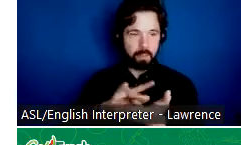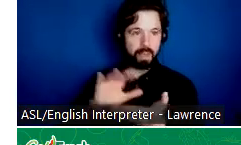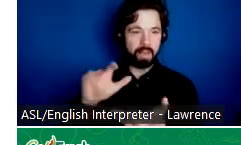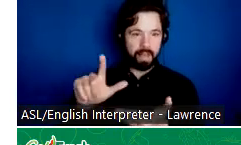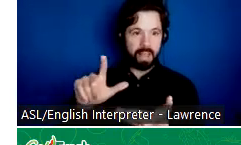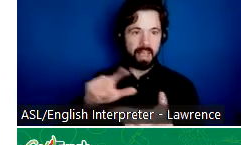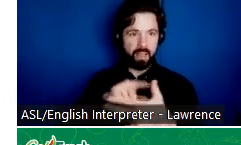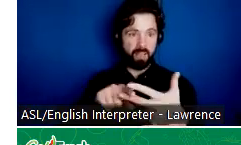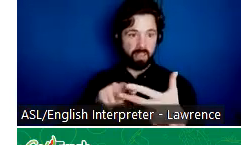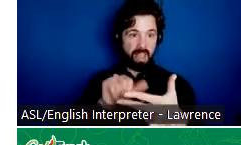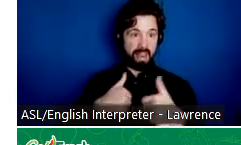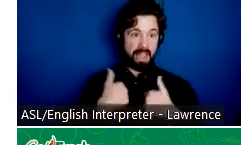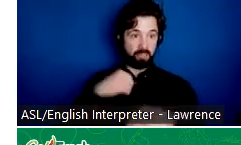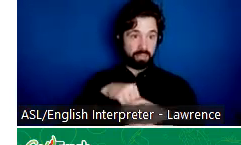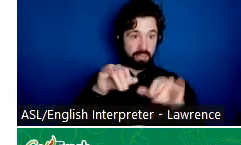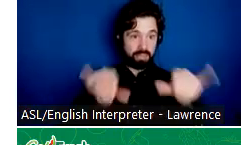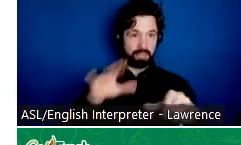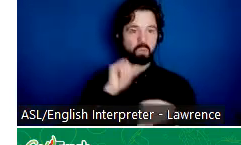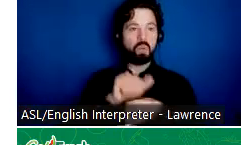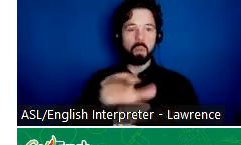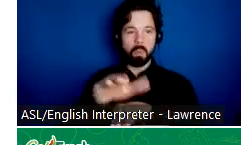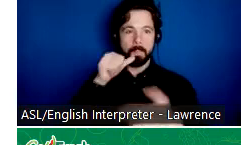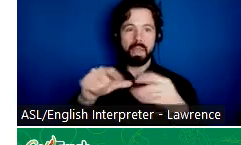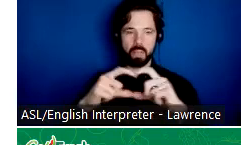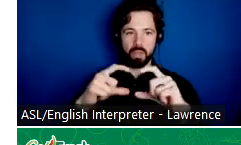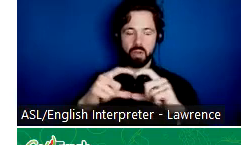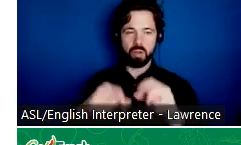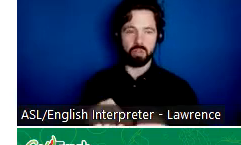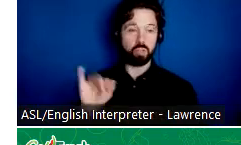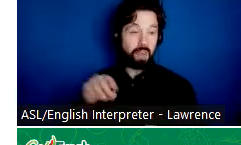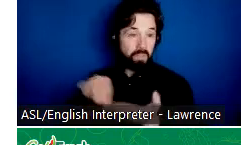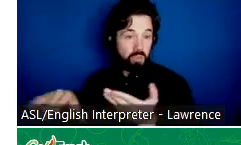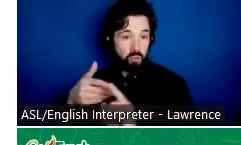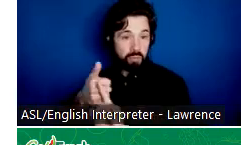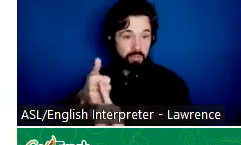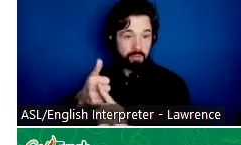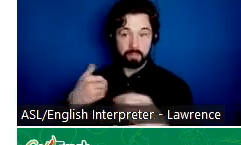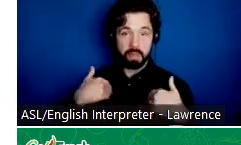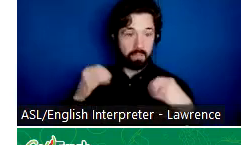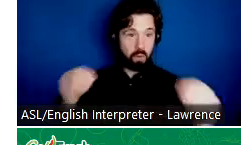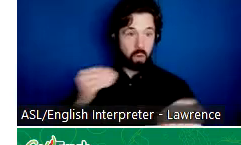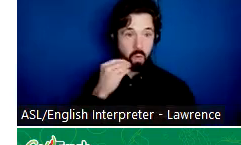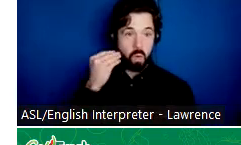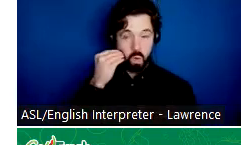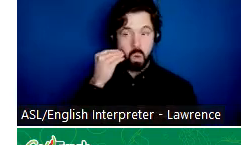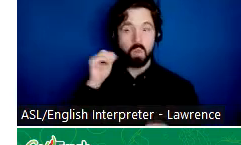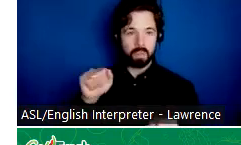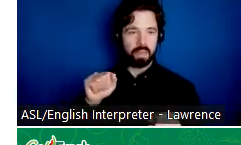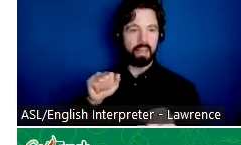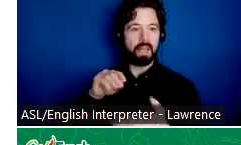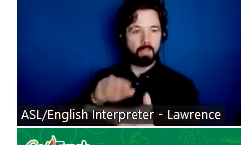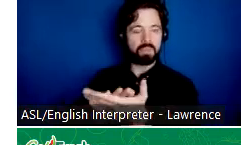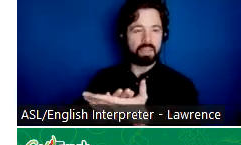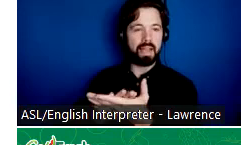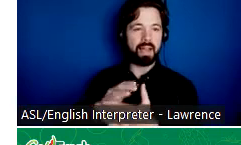sent to. So if a customer experiencing homelessness lists the county welfare department